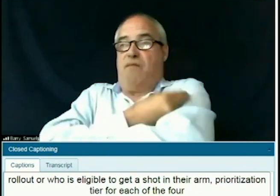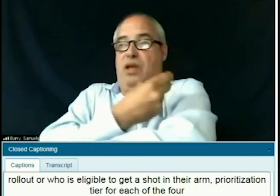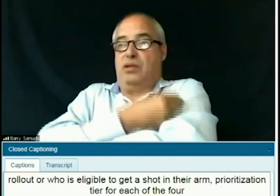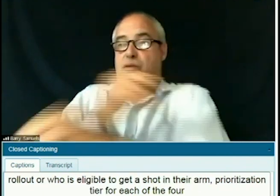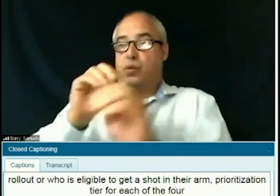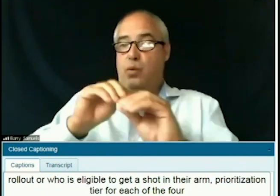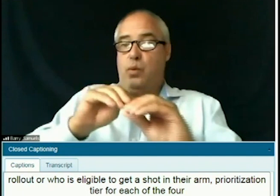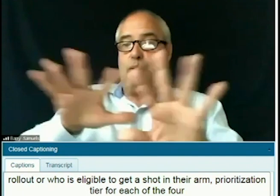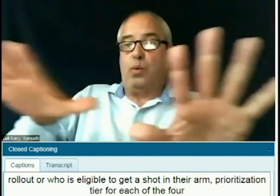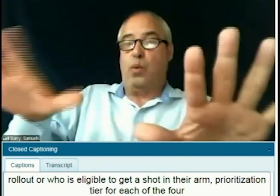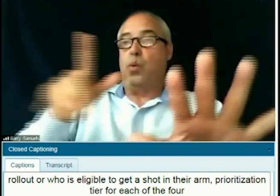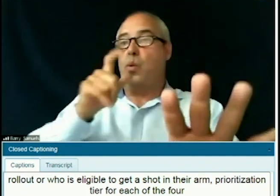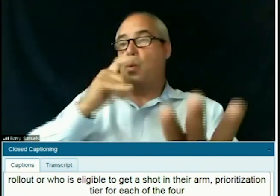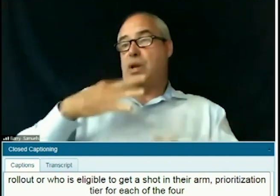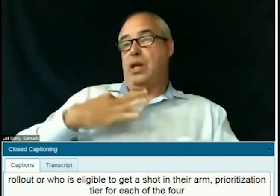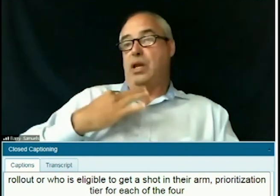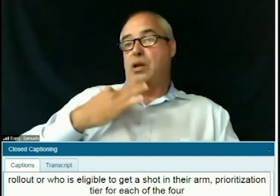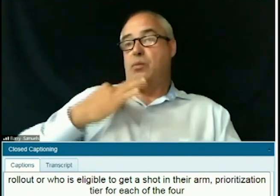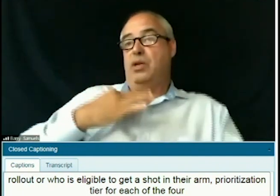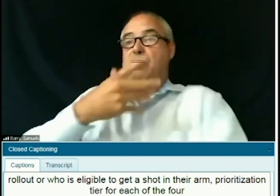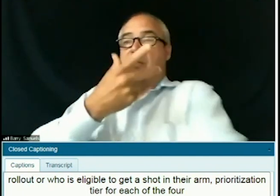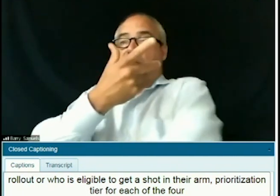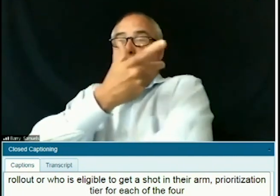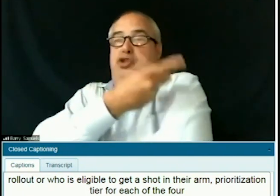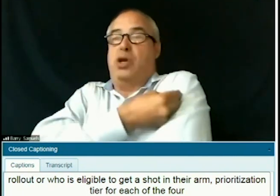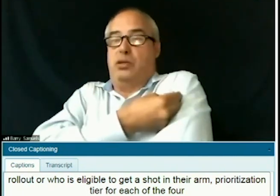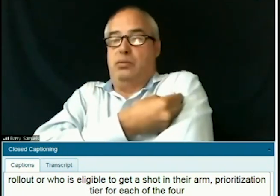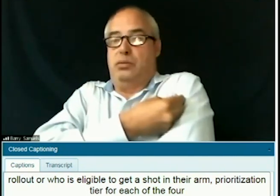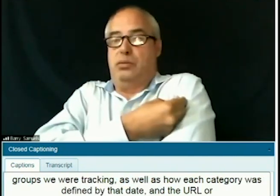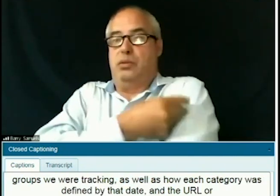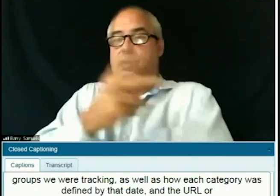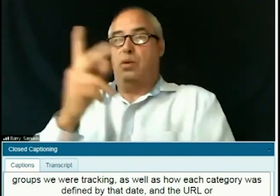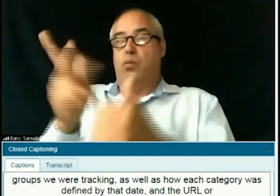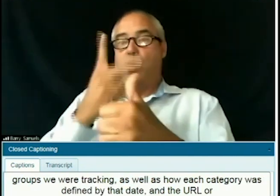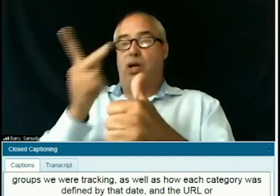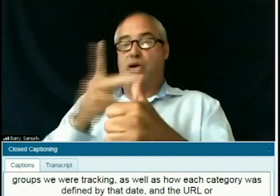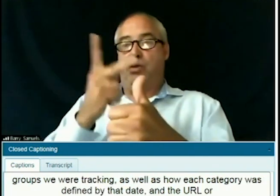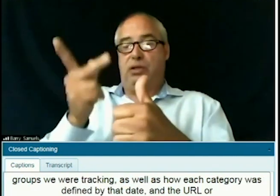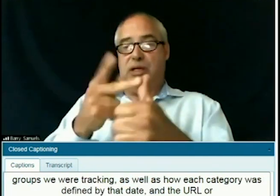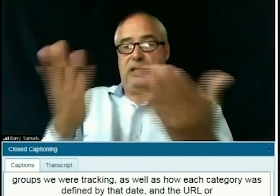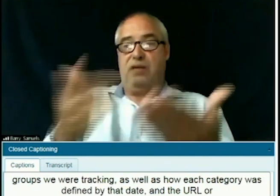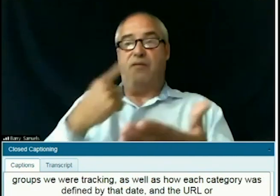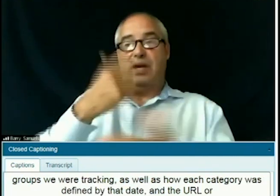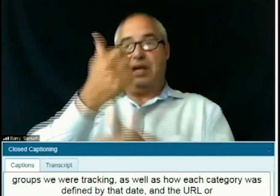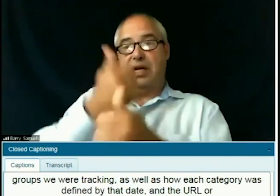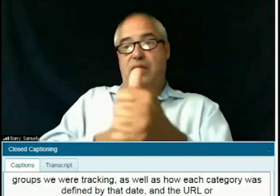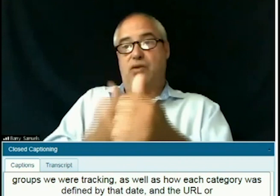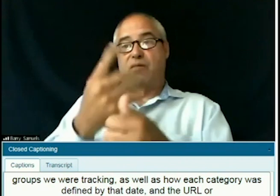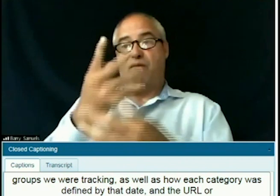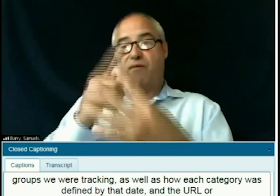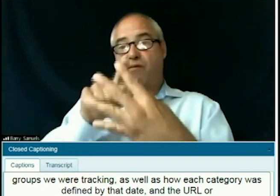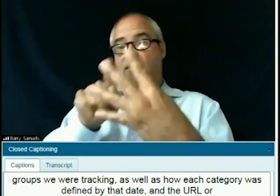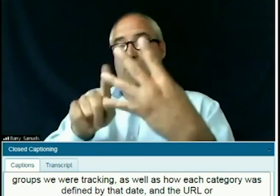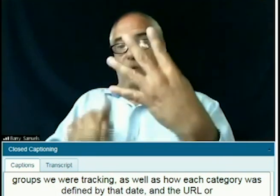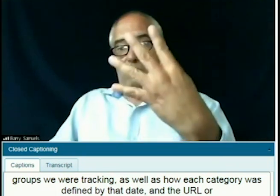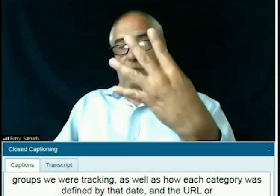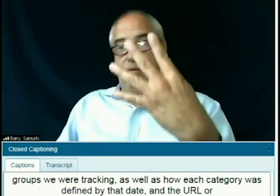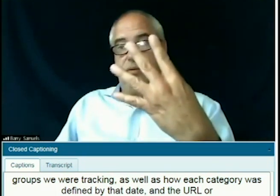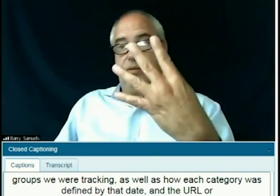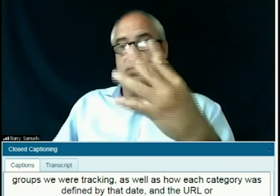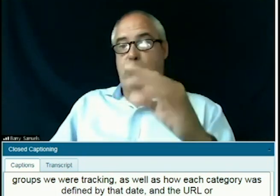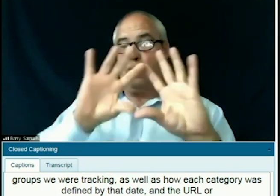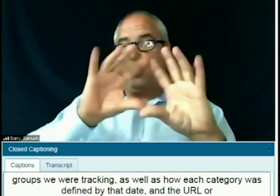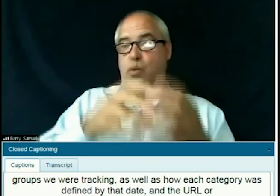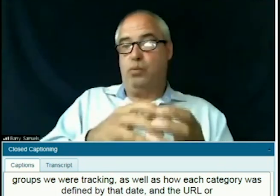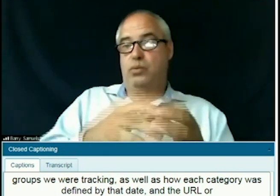was eligible to get a shot in their arm, prioritization tier for each of the 4 groups we were tracking, as well